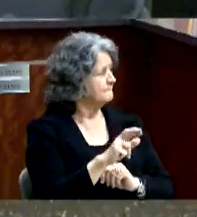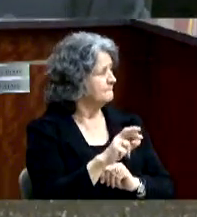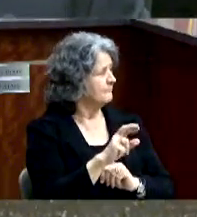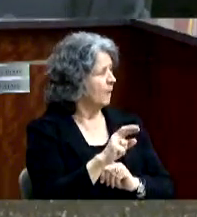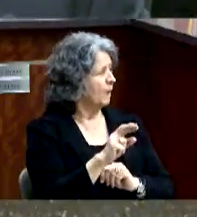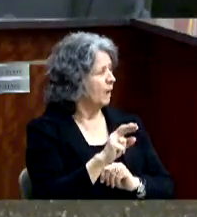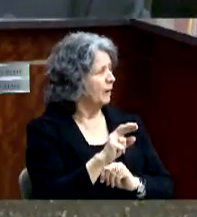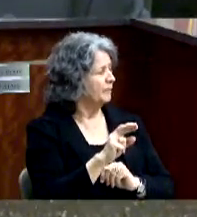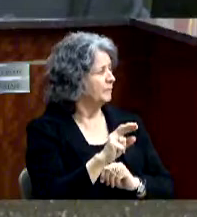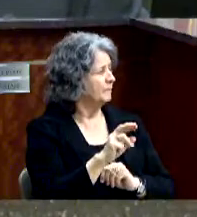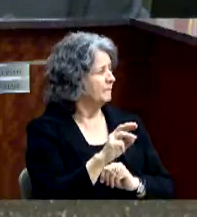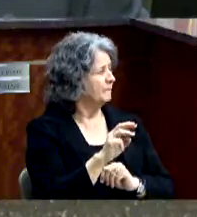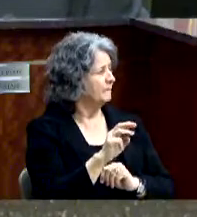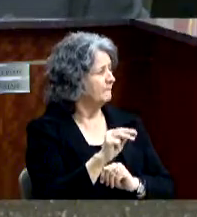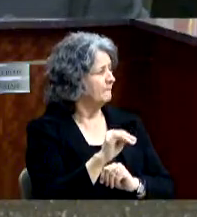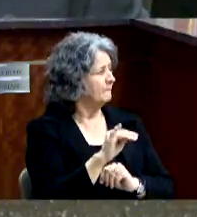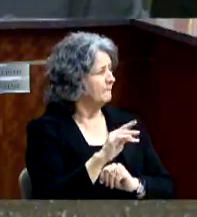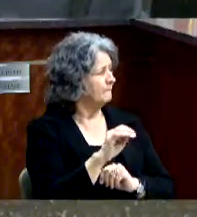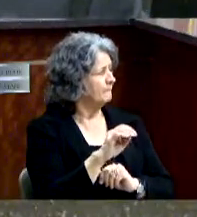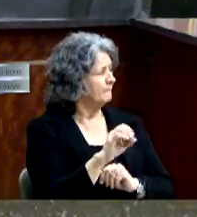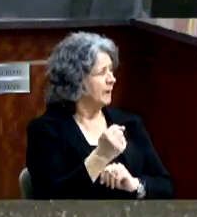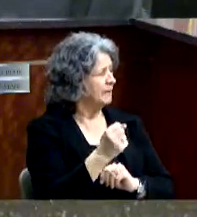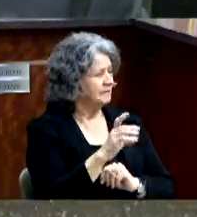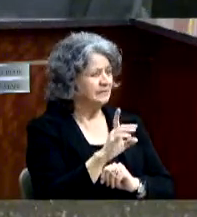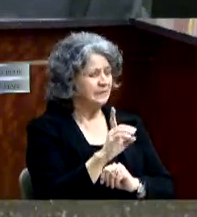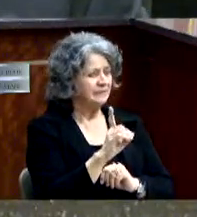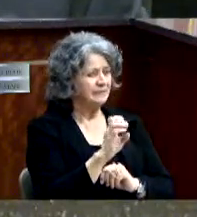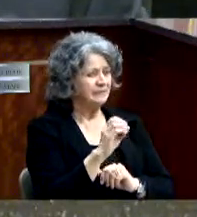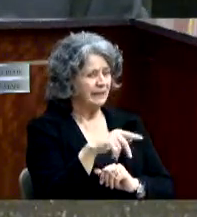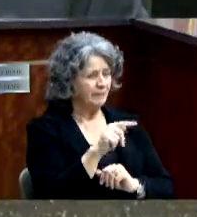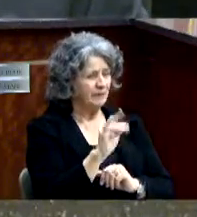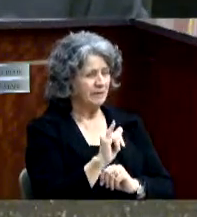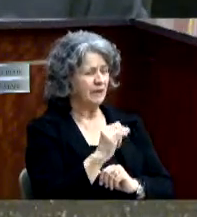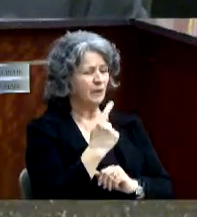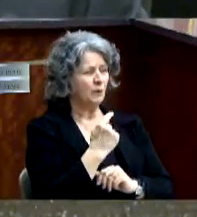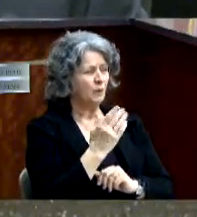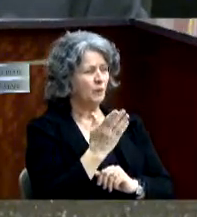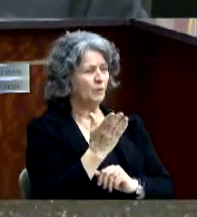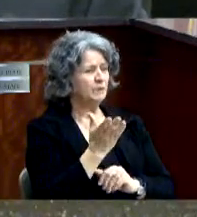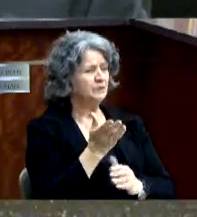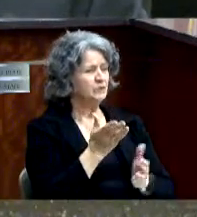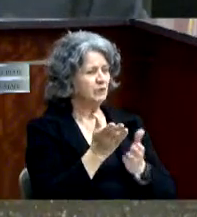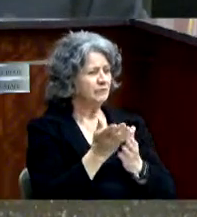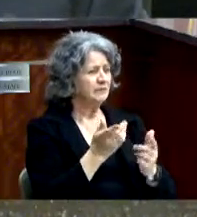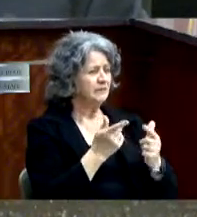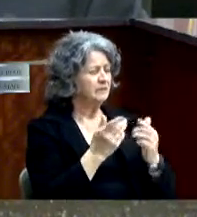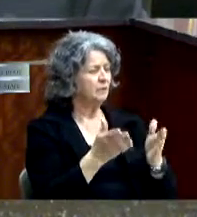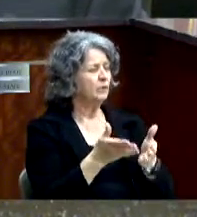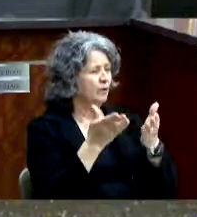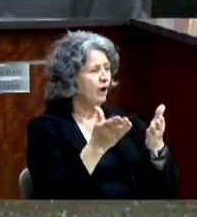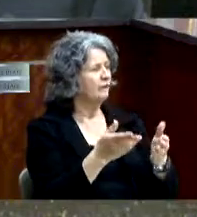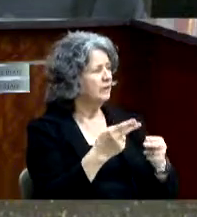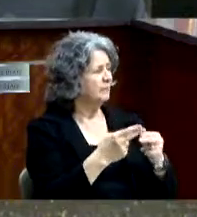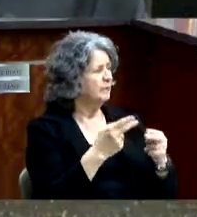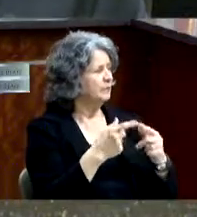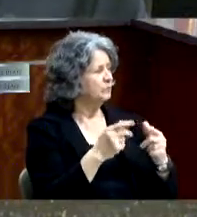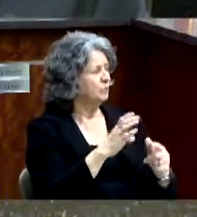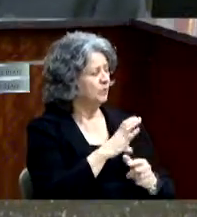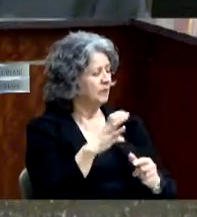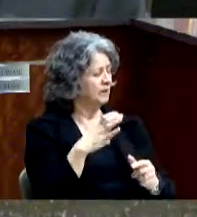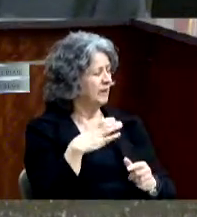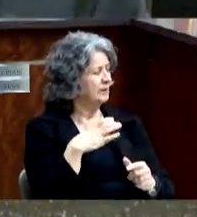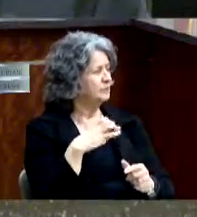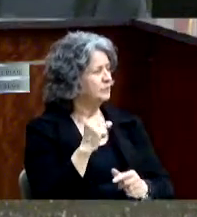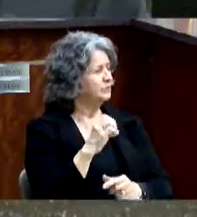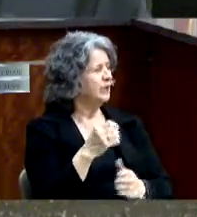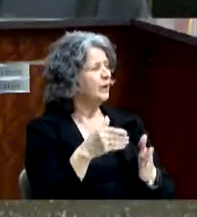the acting director of Park and Recs until we forward a name to the council for confirmation. So